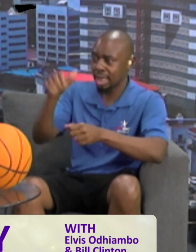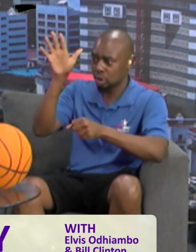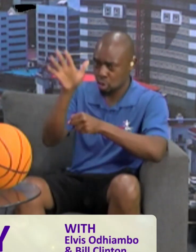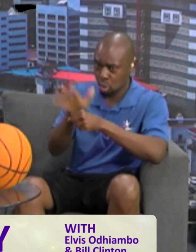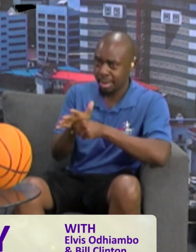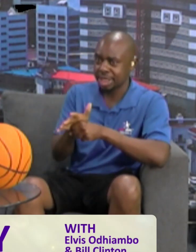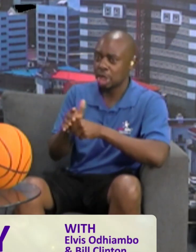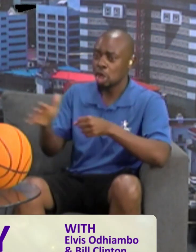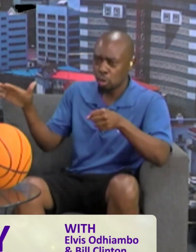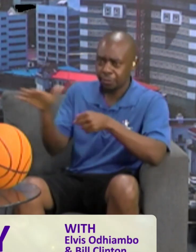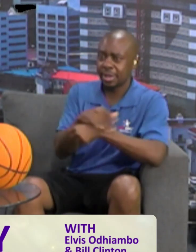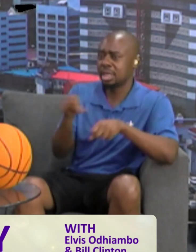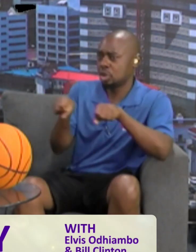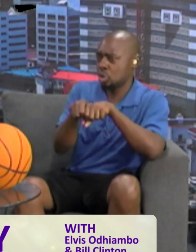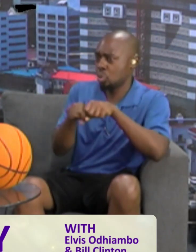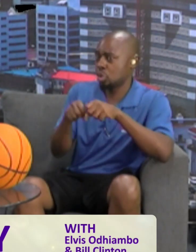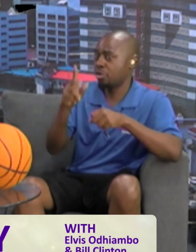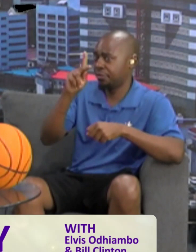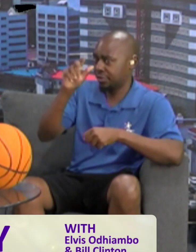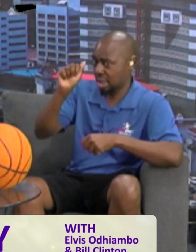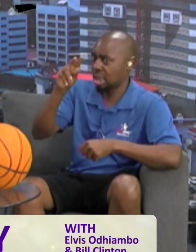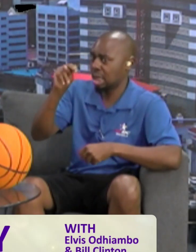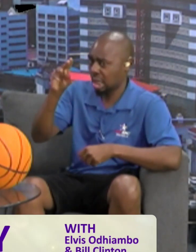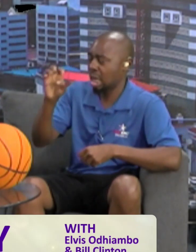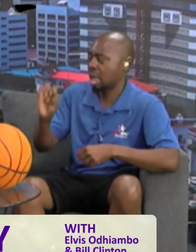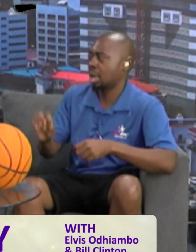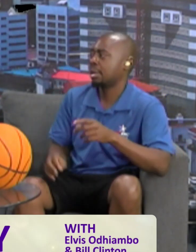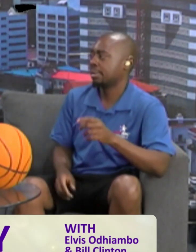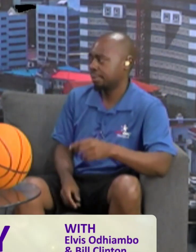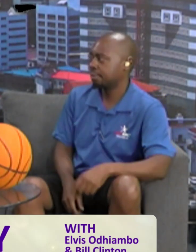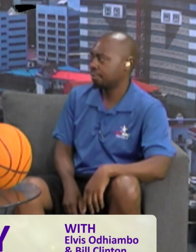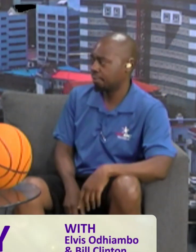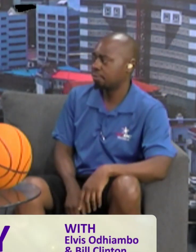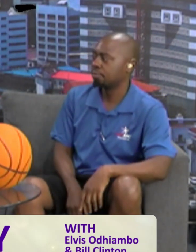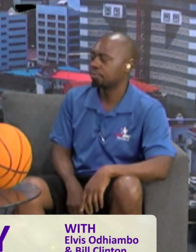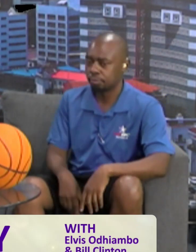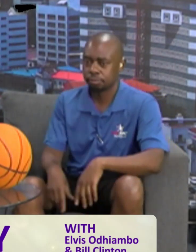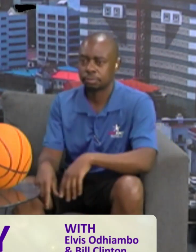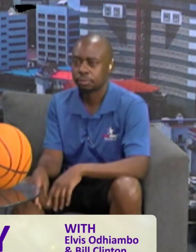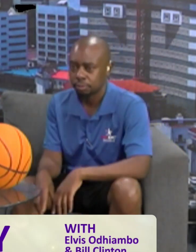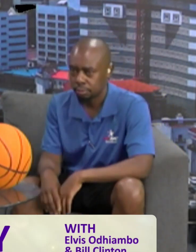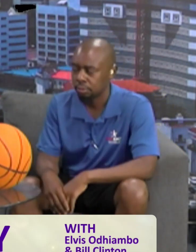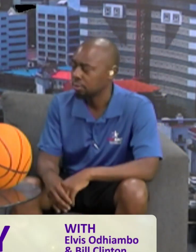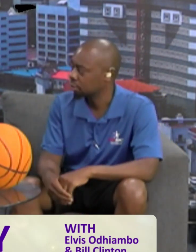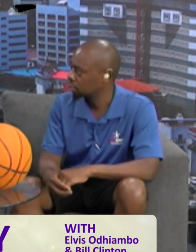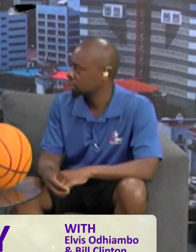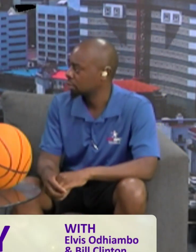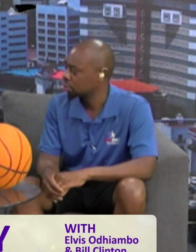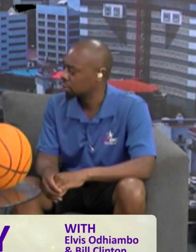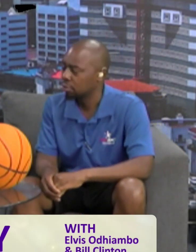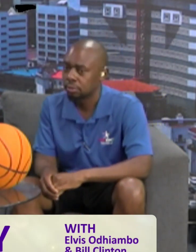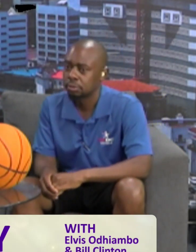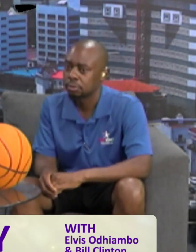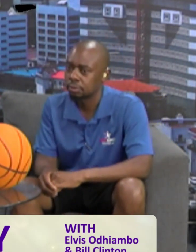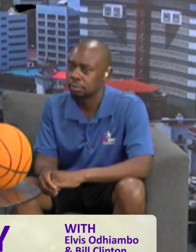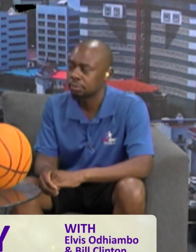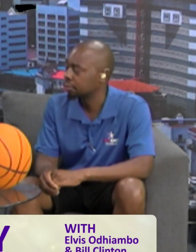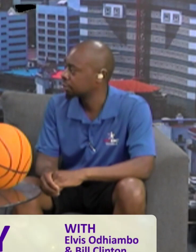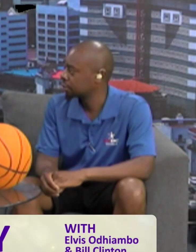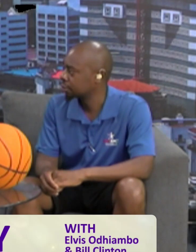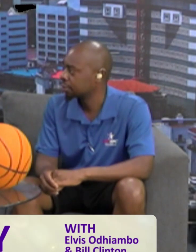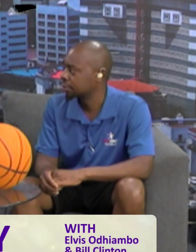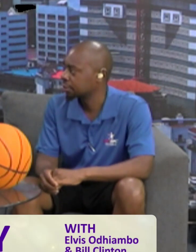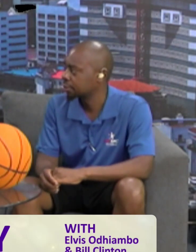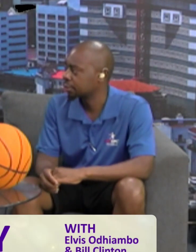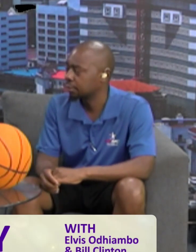Son picking up, because right now he's very struggling. He's struggling to fit the shoes Right. of Con. Sorry, yes. to fill the shoes of Kane. Of course,